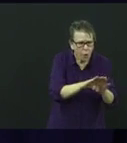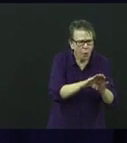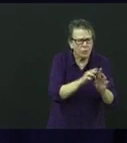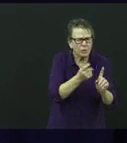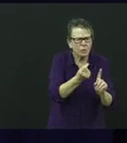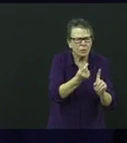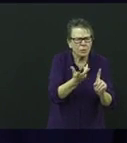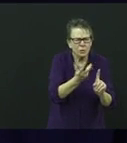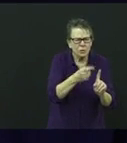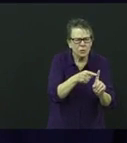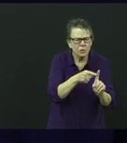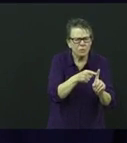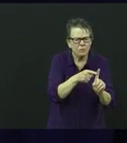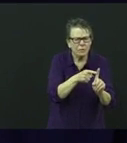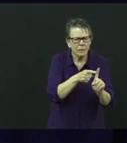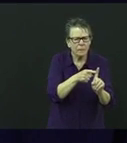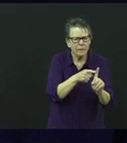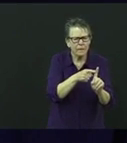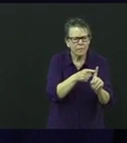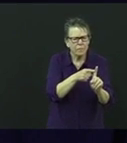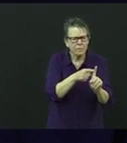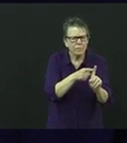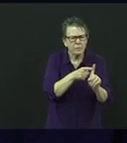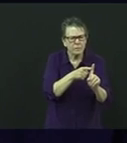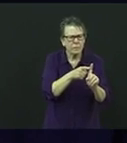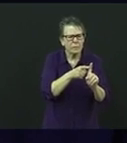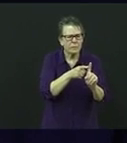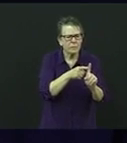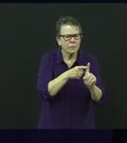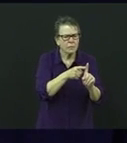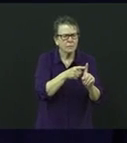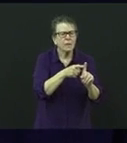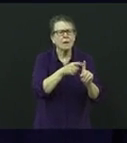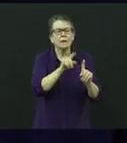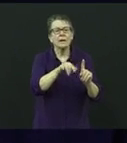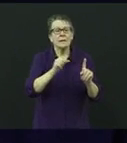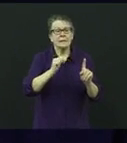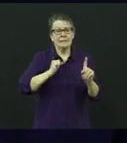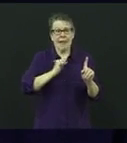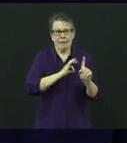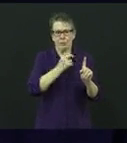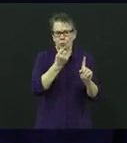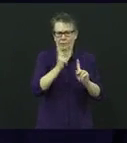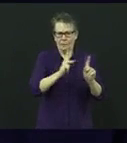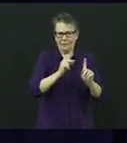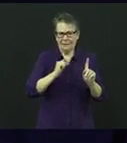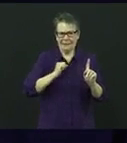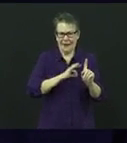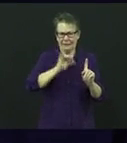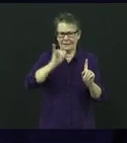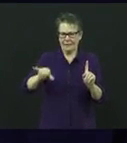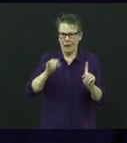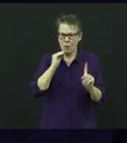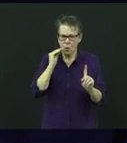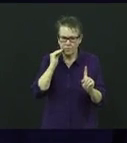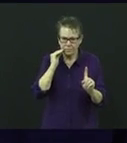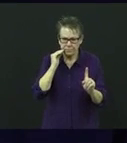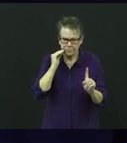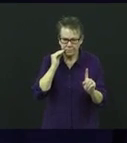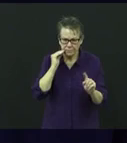about 89 residents between their long-term care section and their assisted living